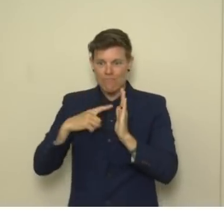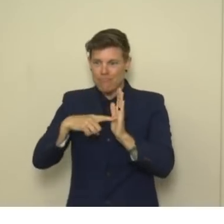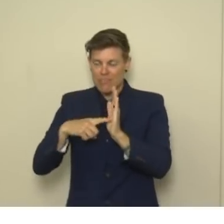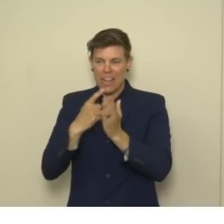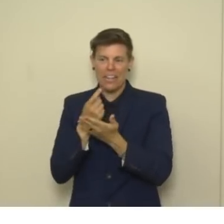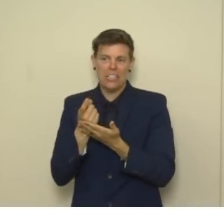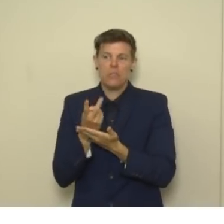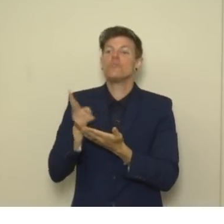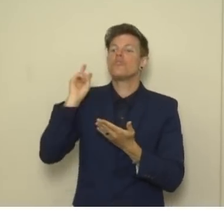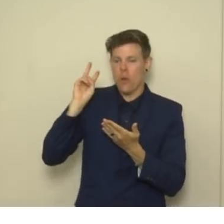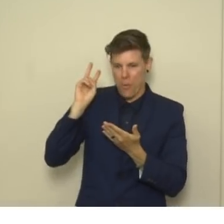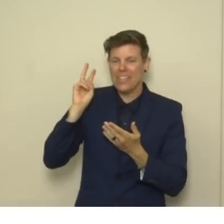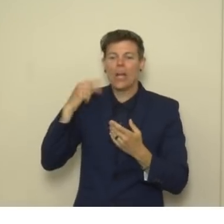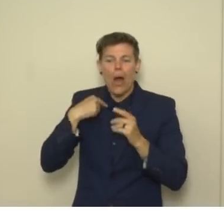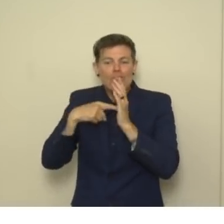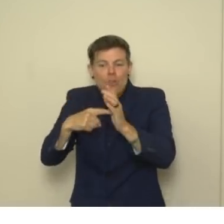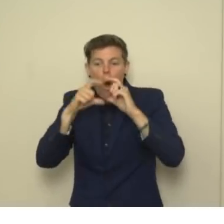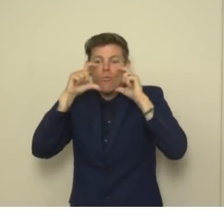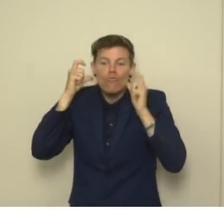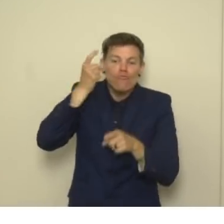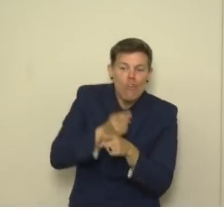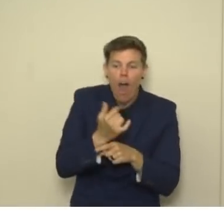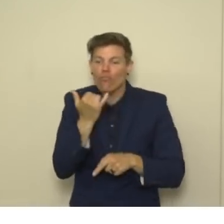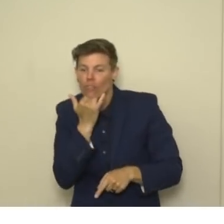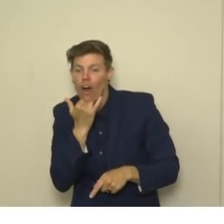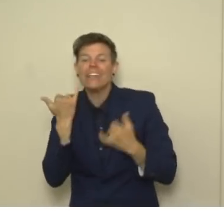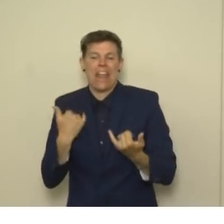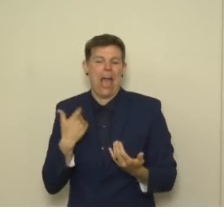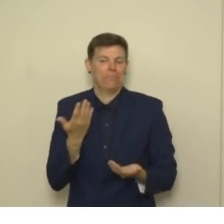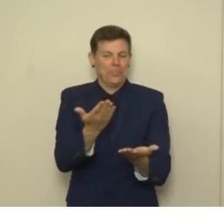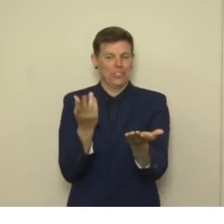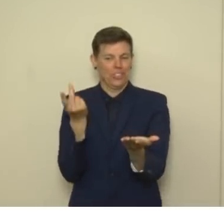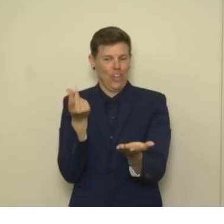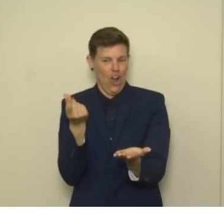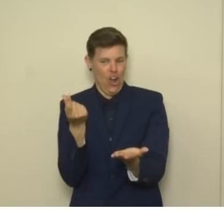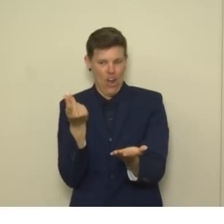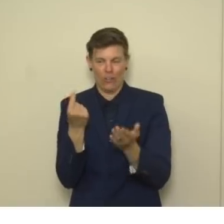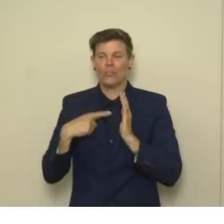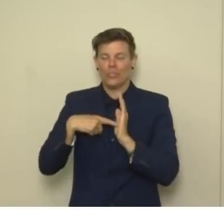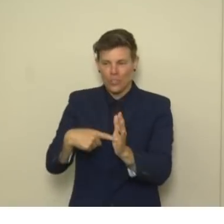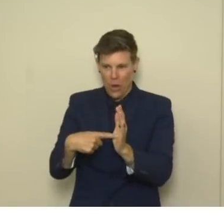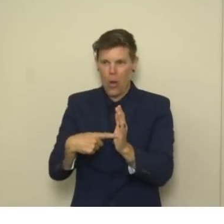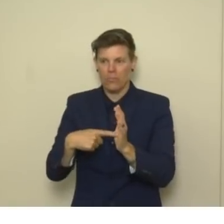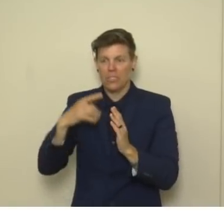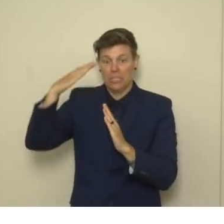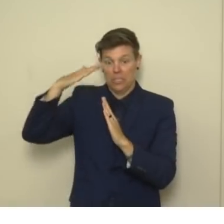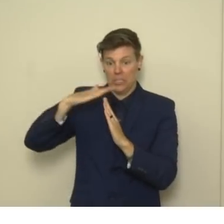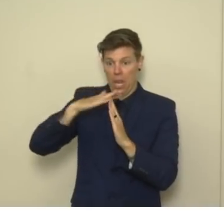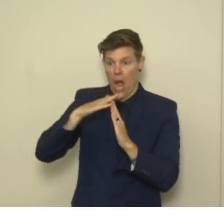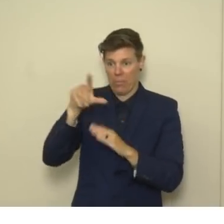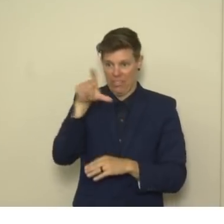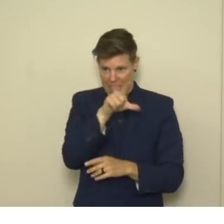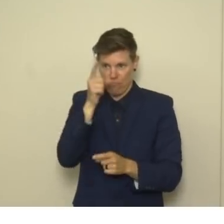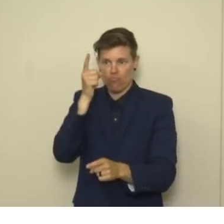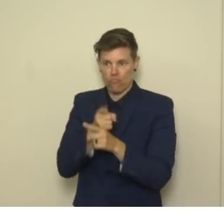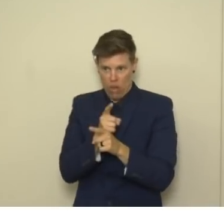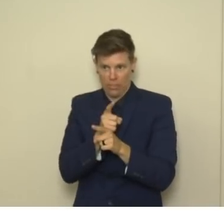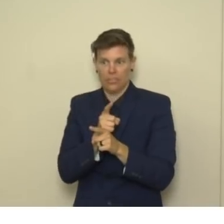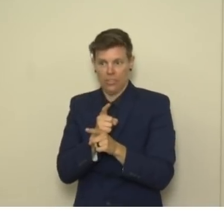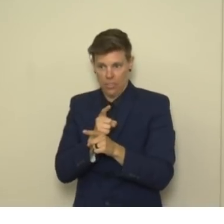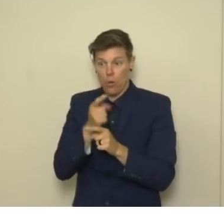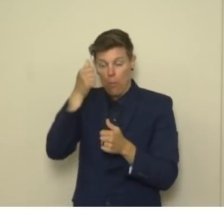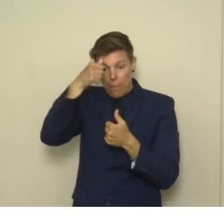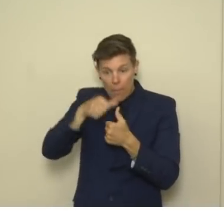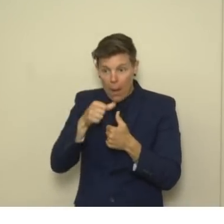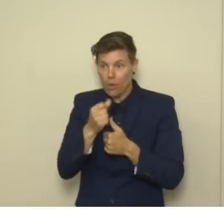dog showing you the correct way, upper left-hand corner. But again, I like to go over this every time. Mask needs to cover your nose, your mouth.